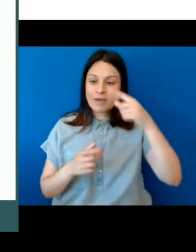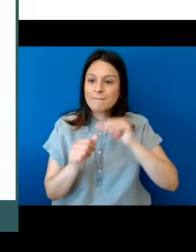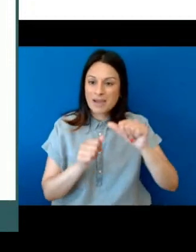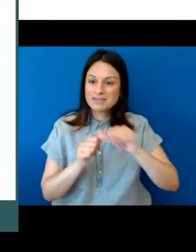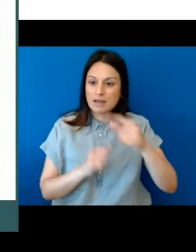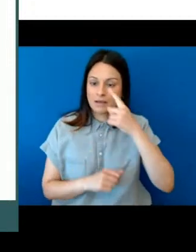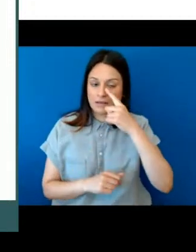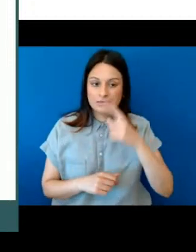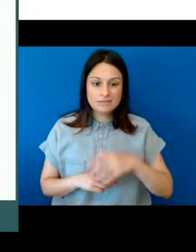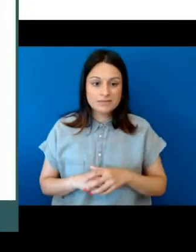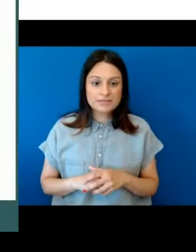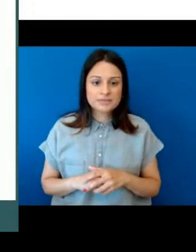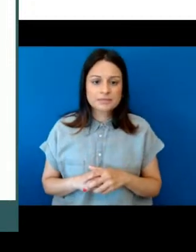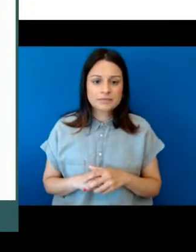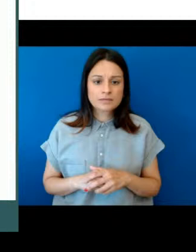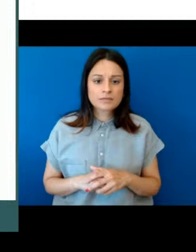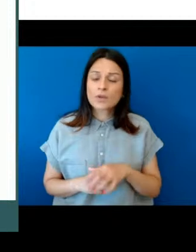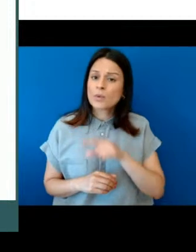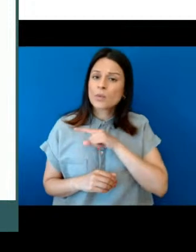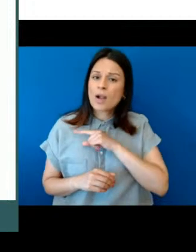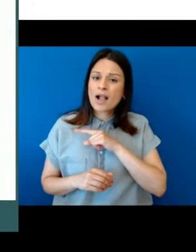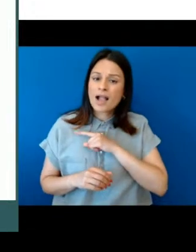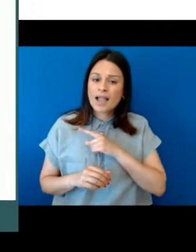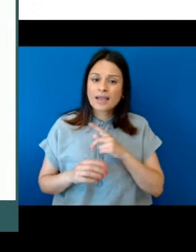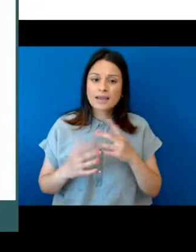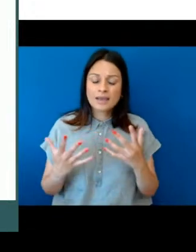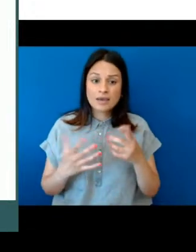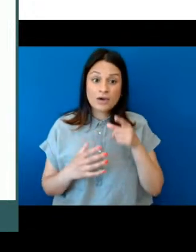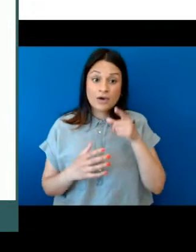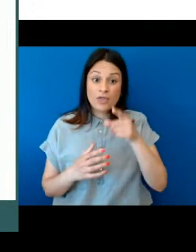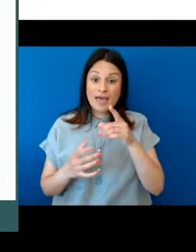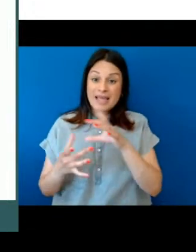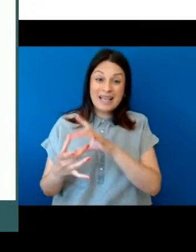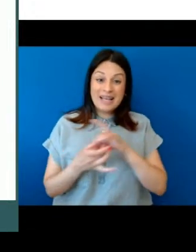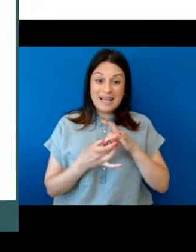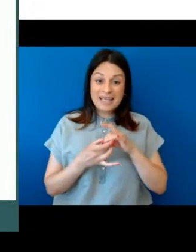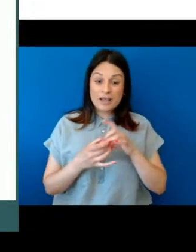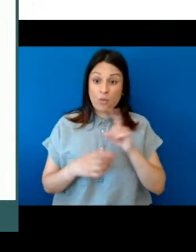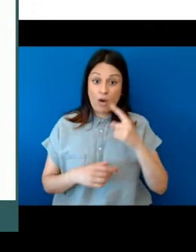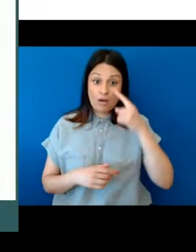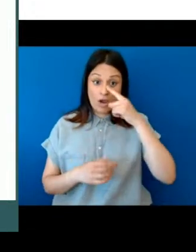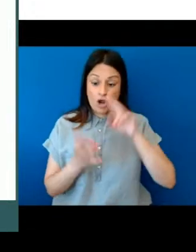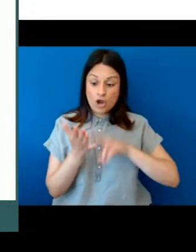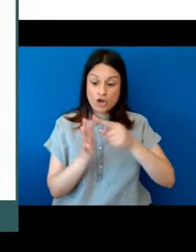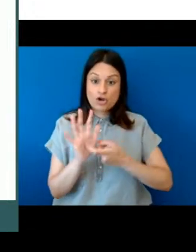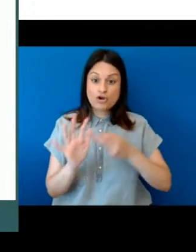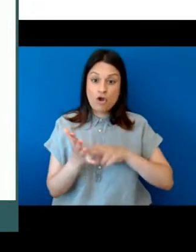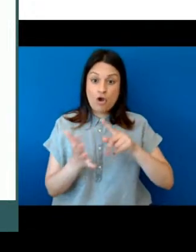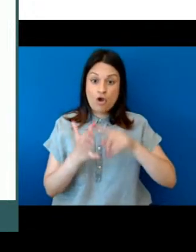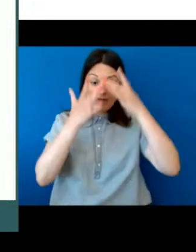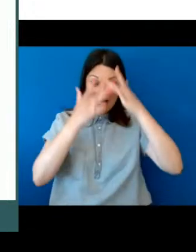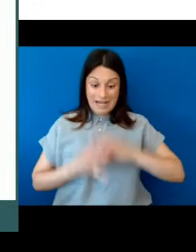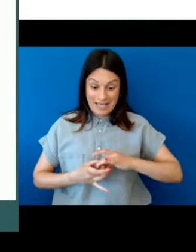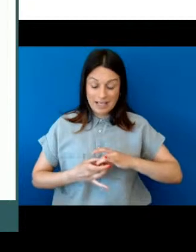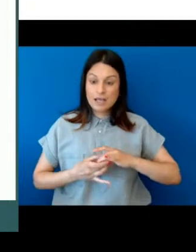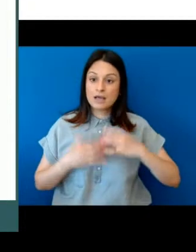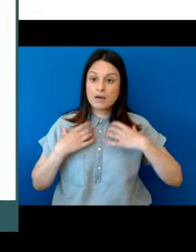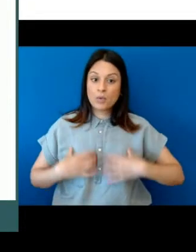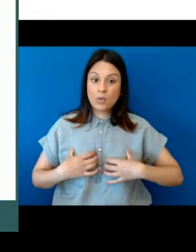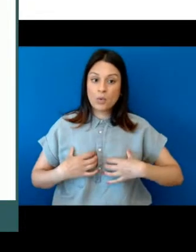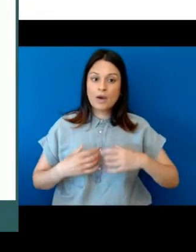it's largely a nerve reflex from the nose to the lungs, causing bronchoconstriction.